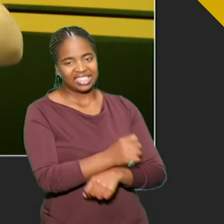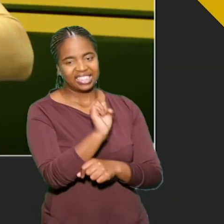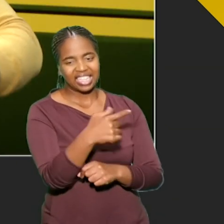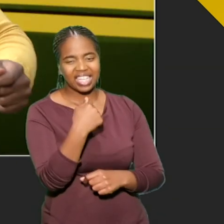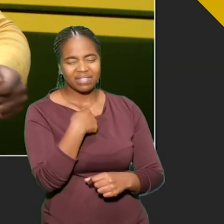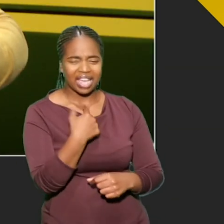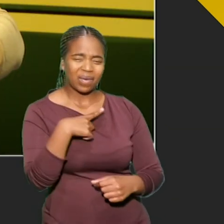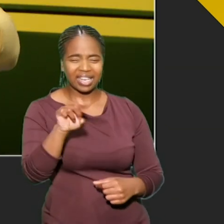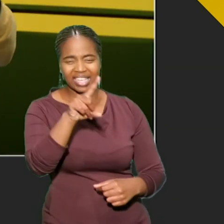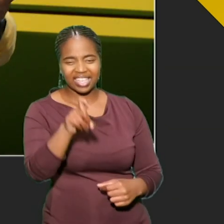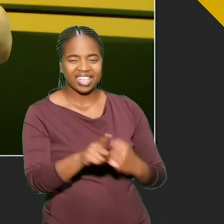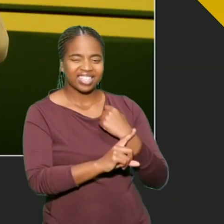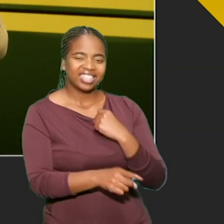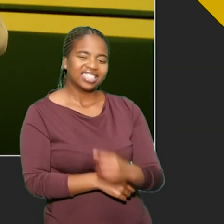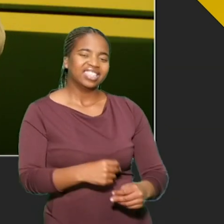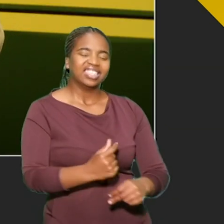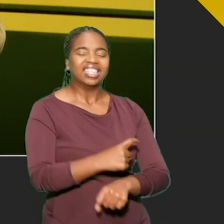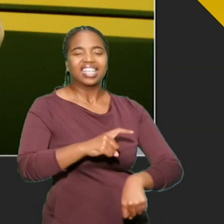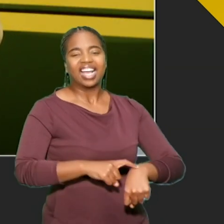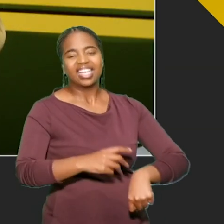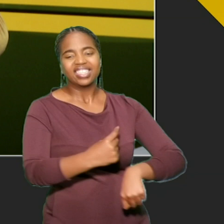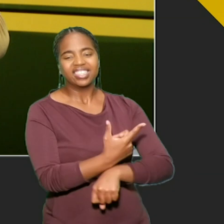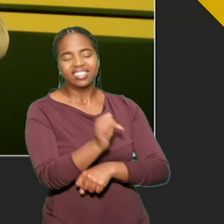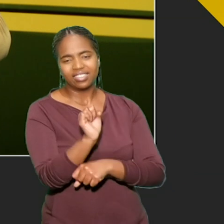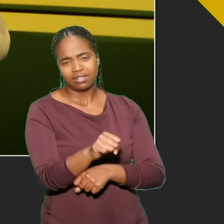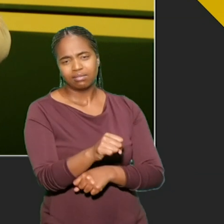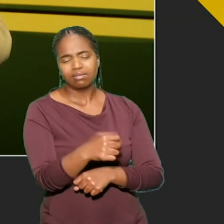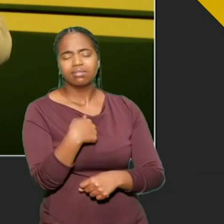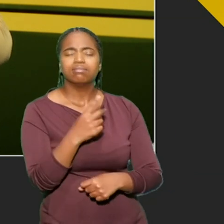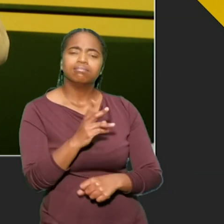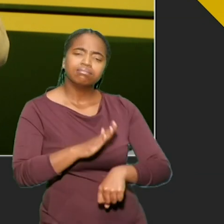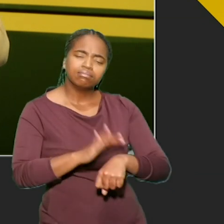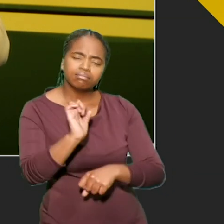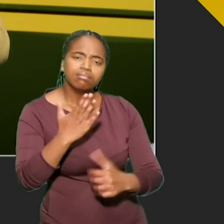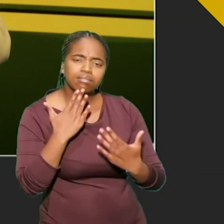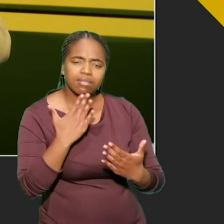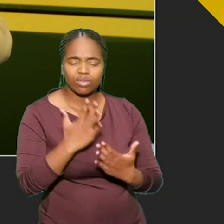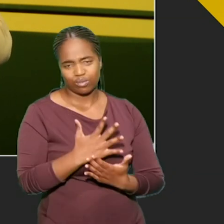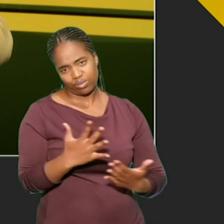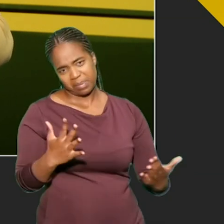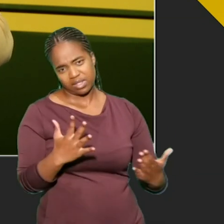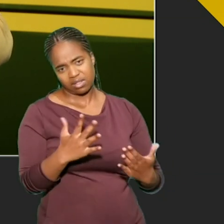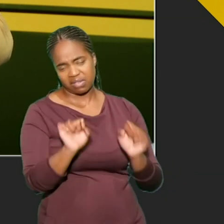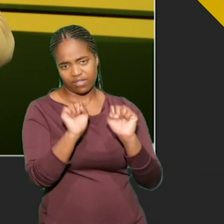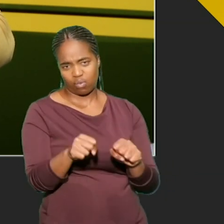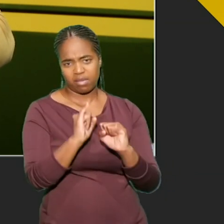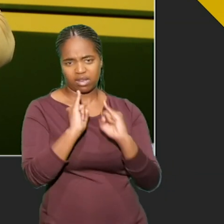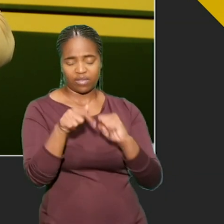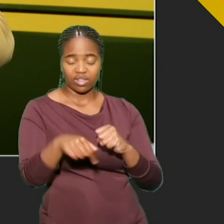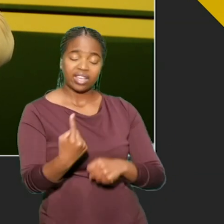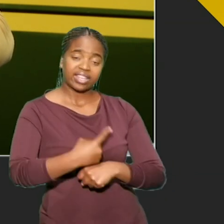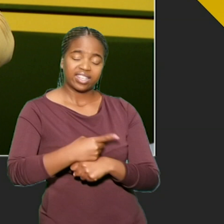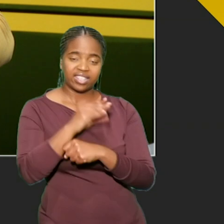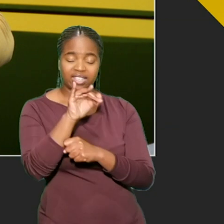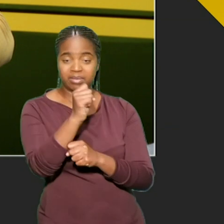besafuna ukushaya nje ngombuzo ogcina ke kodwa ke ngoba isikhathi sesithe ayishayile sithi sicela ukubonga isikhathi sakho. Thank you for sitting with us and just chatting with us la ku Daily Thetha